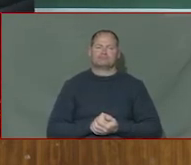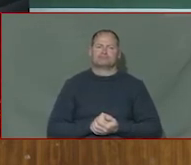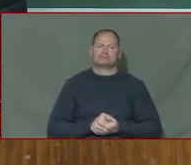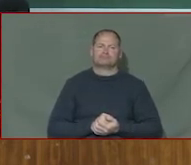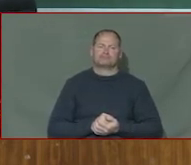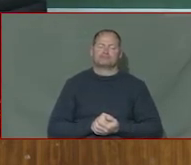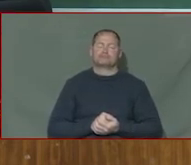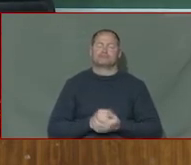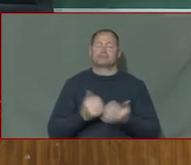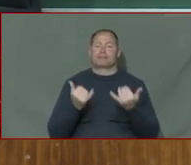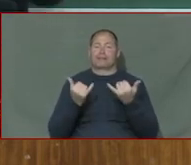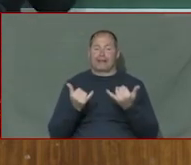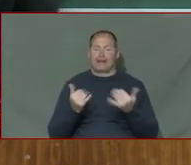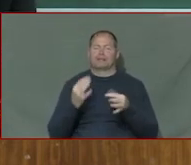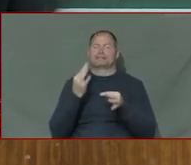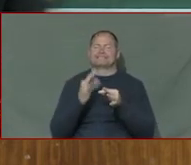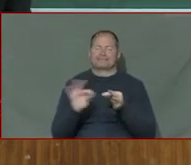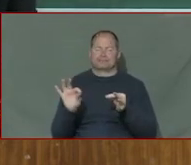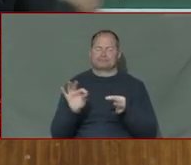And now we need to simplify.